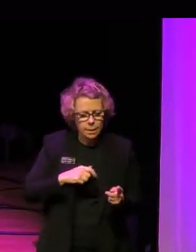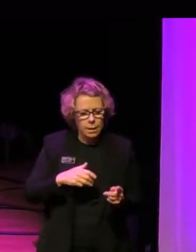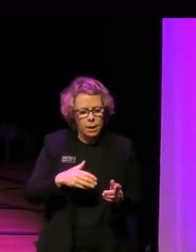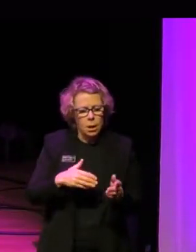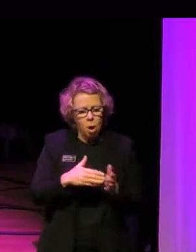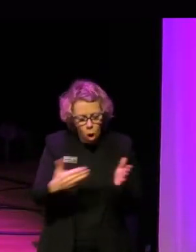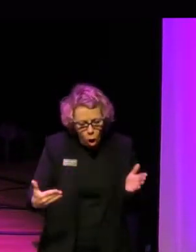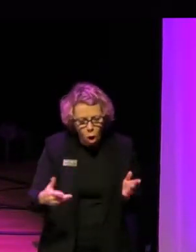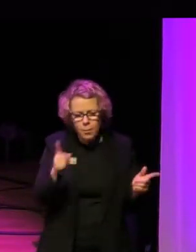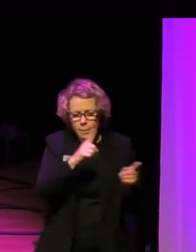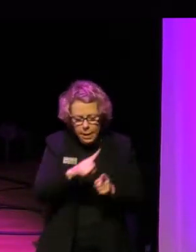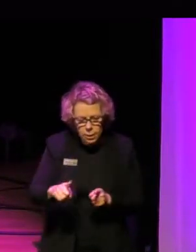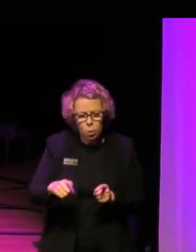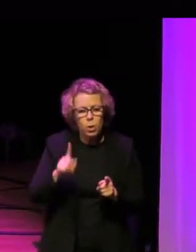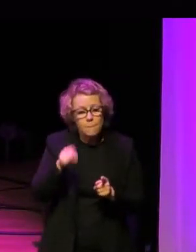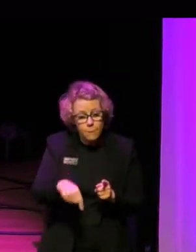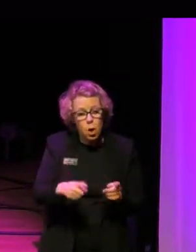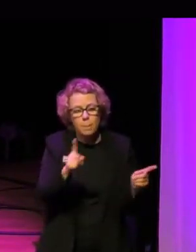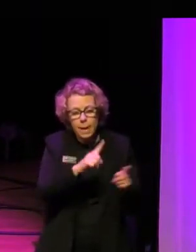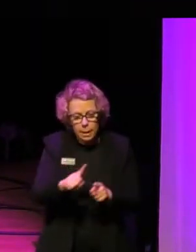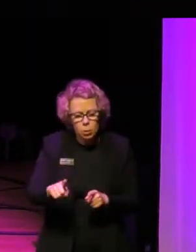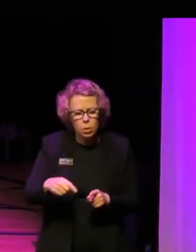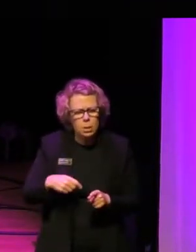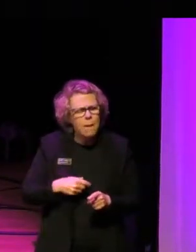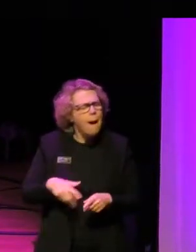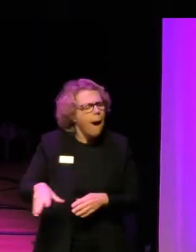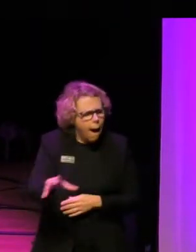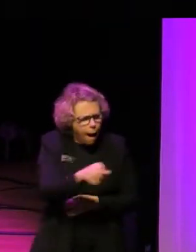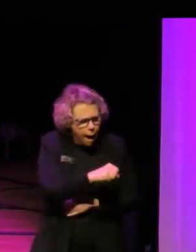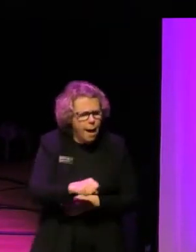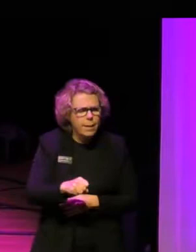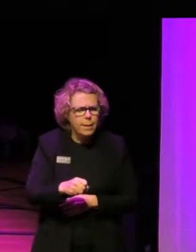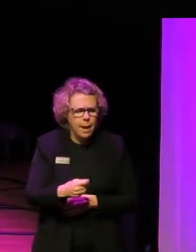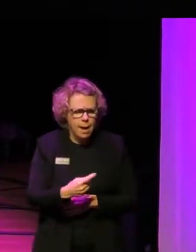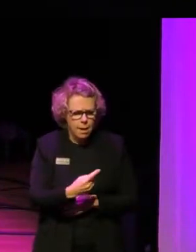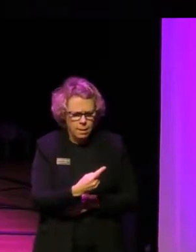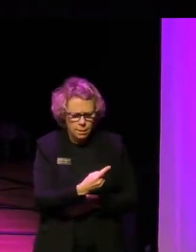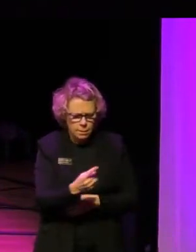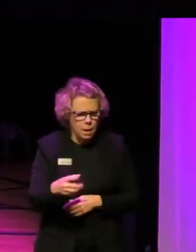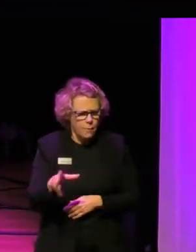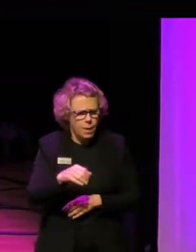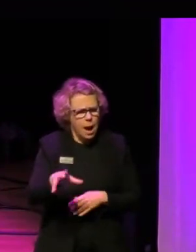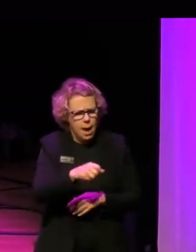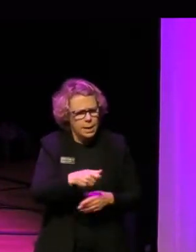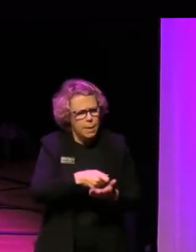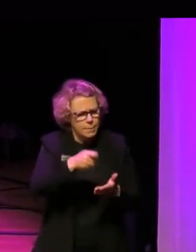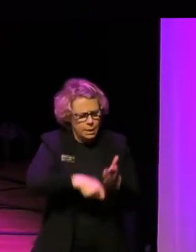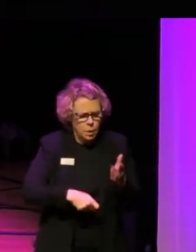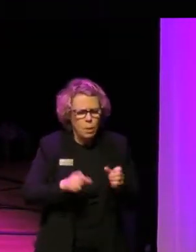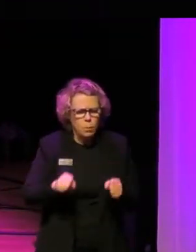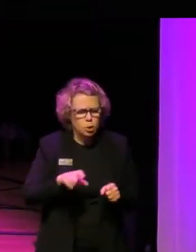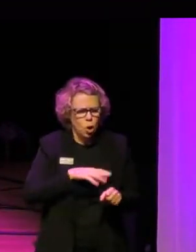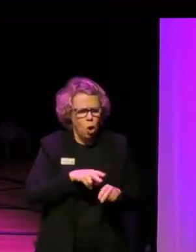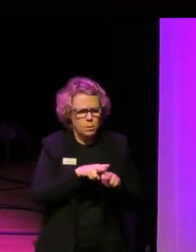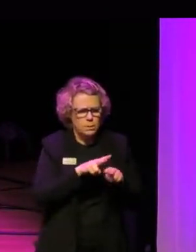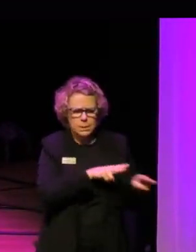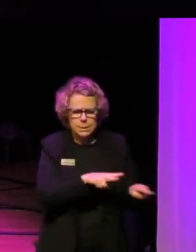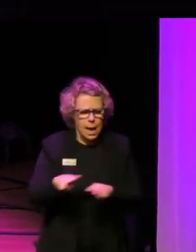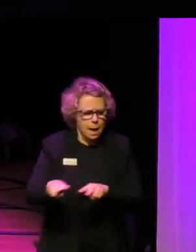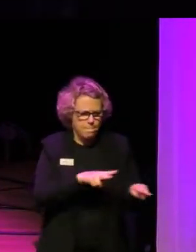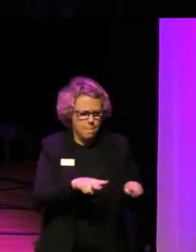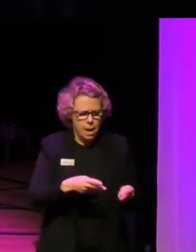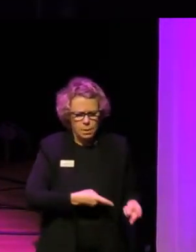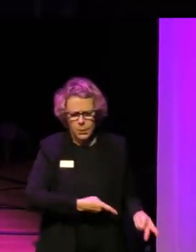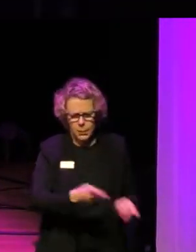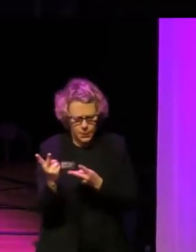the people, by the people, meaning every part of the people, or every part of the populace must have a say. What